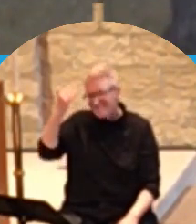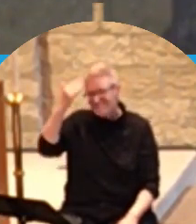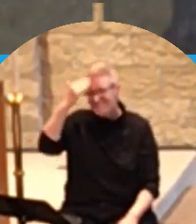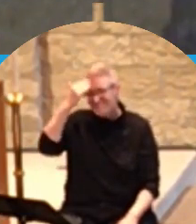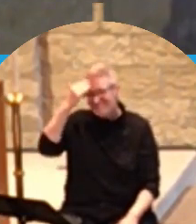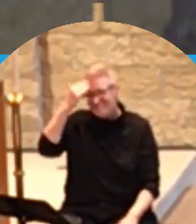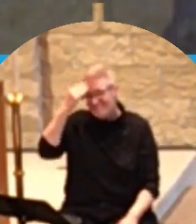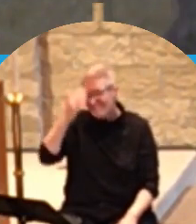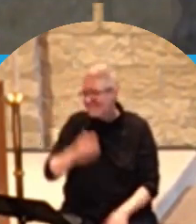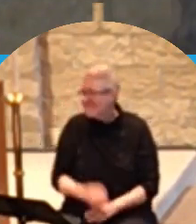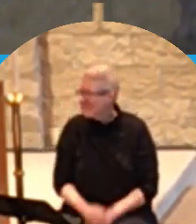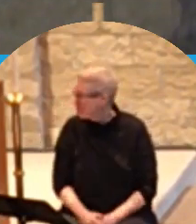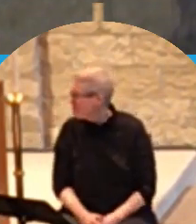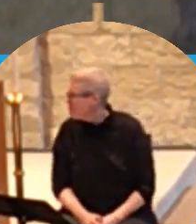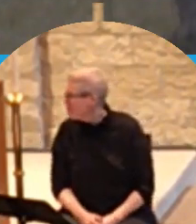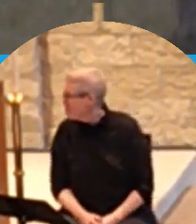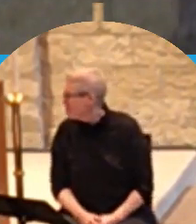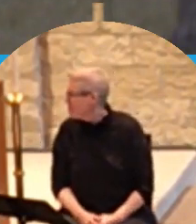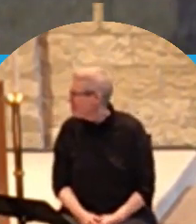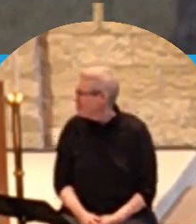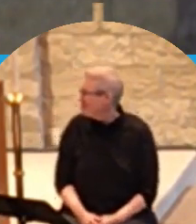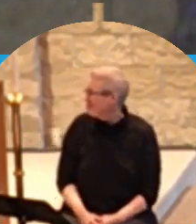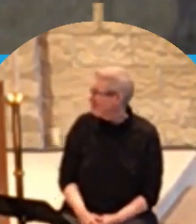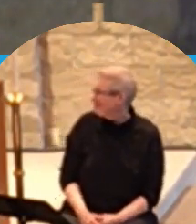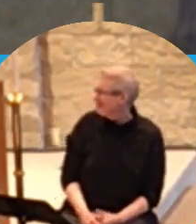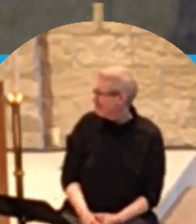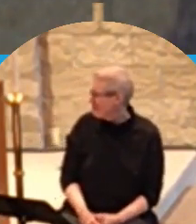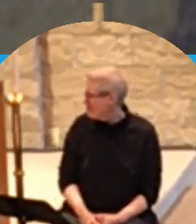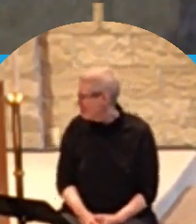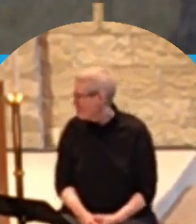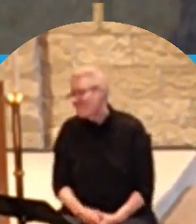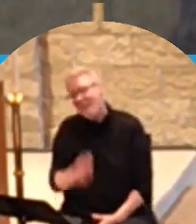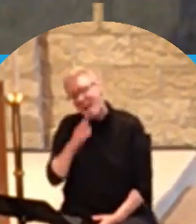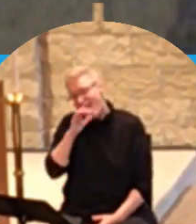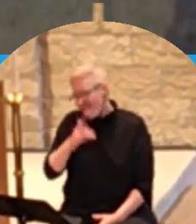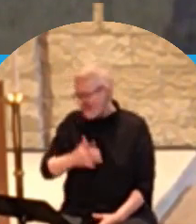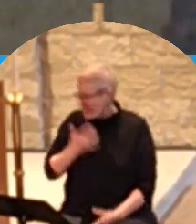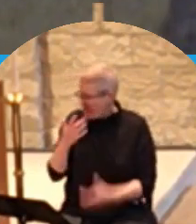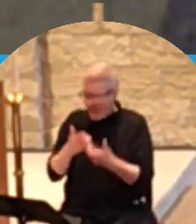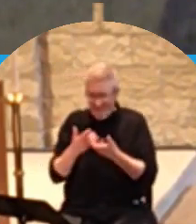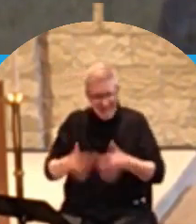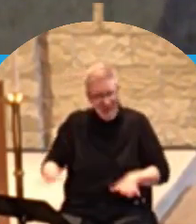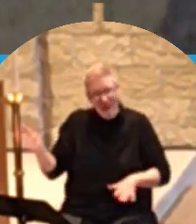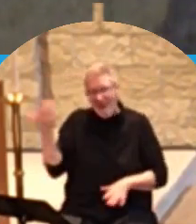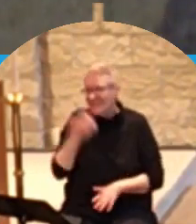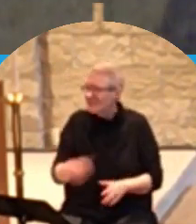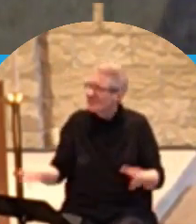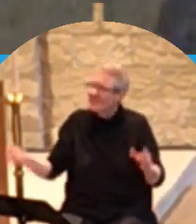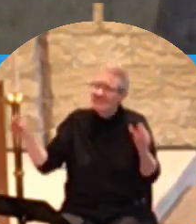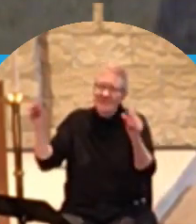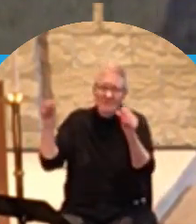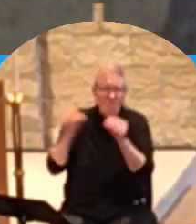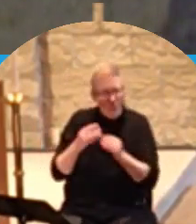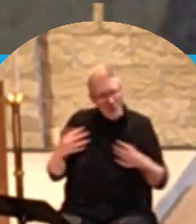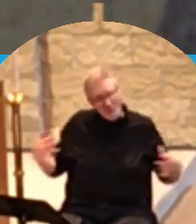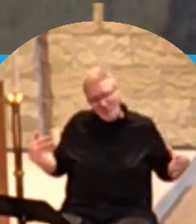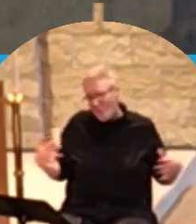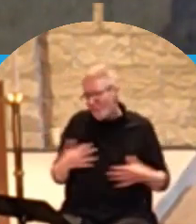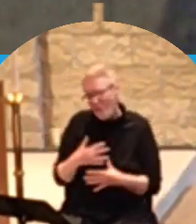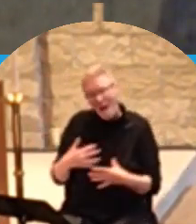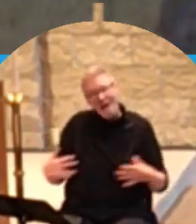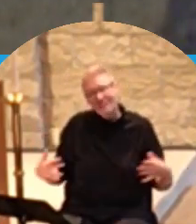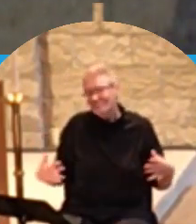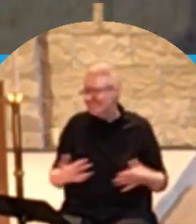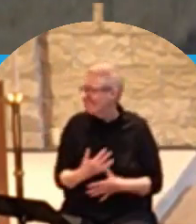No matter how alone I feel, lost and frightened,